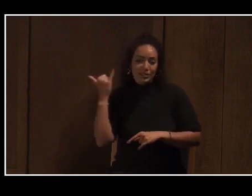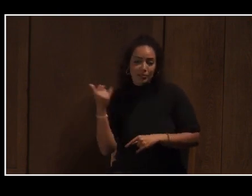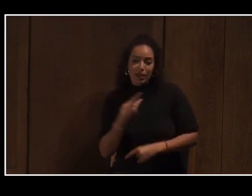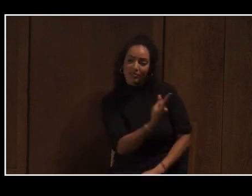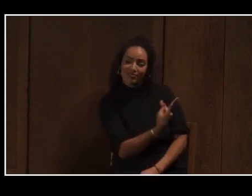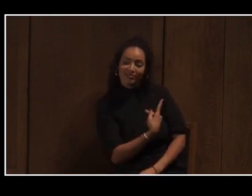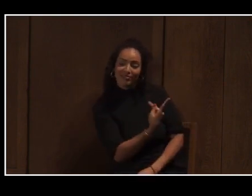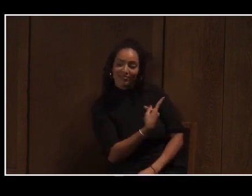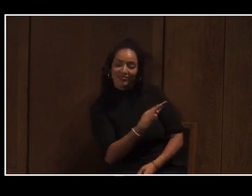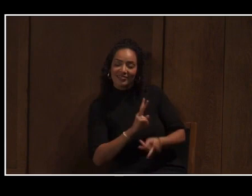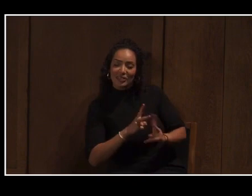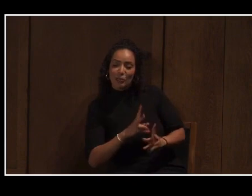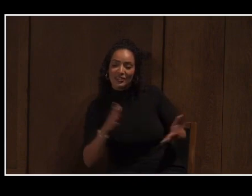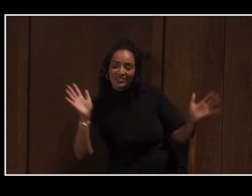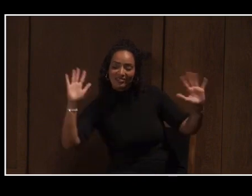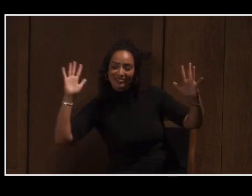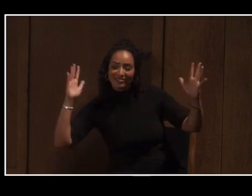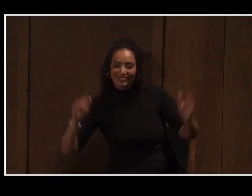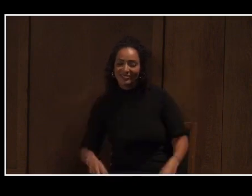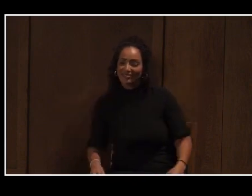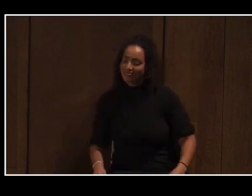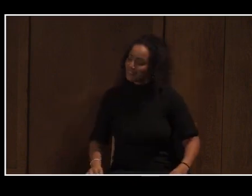interpreters.